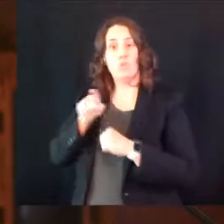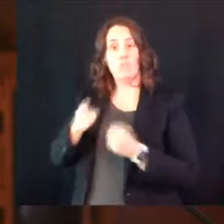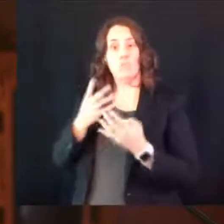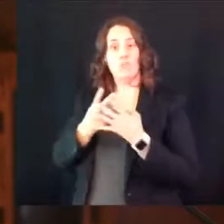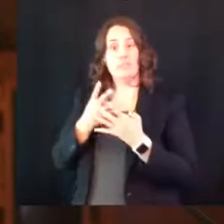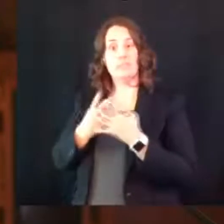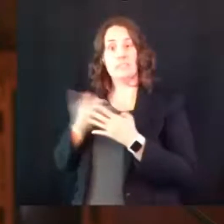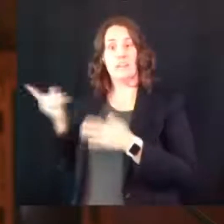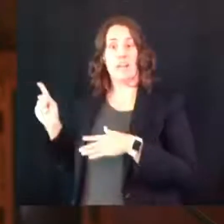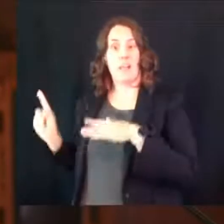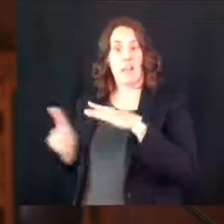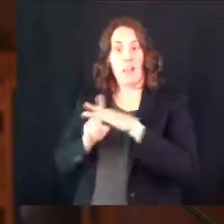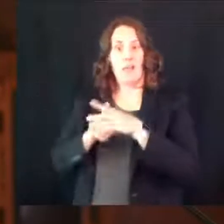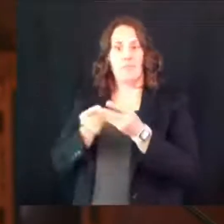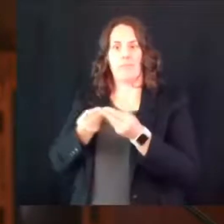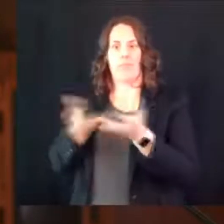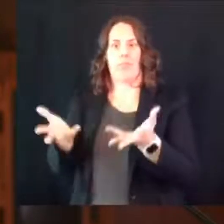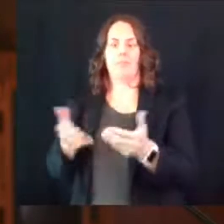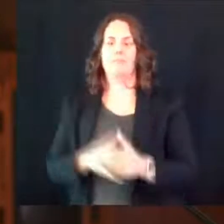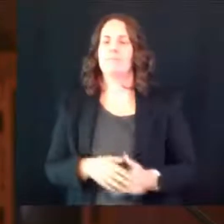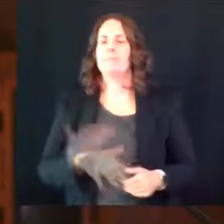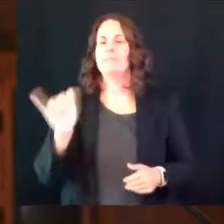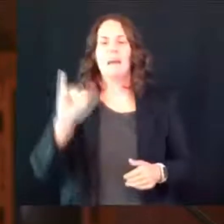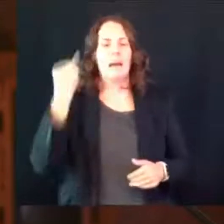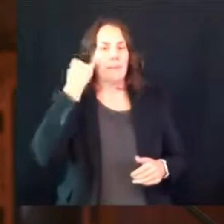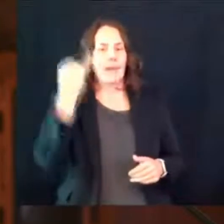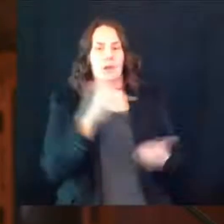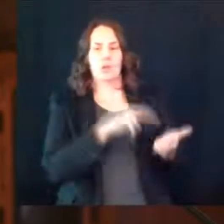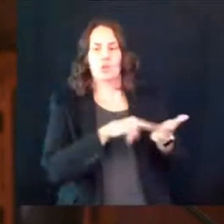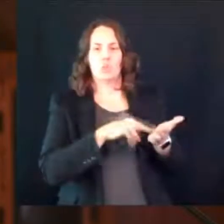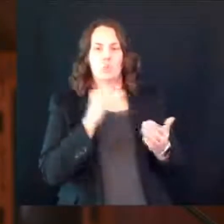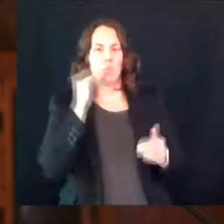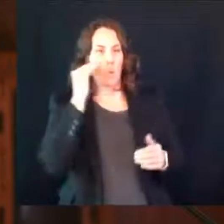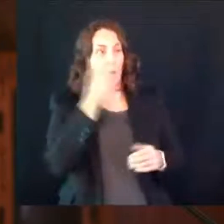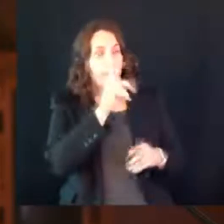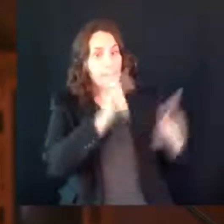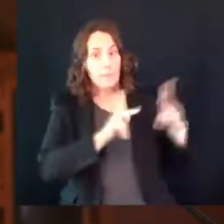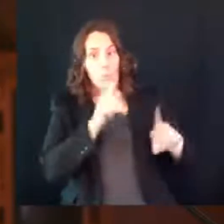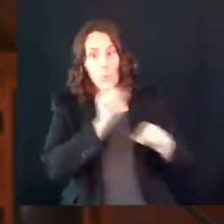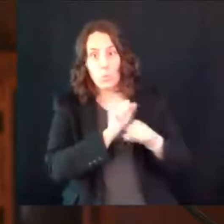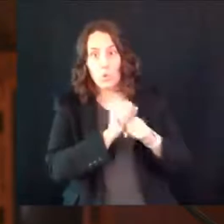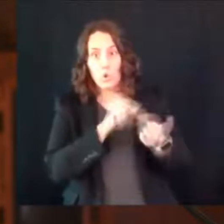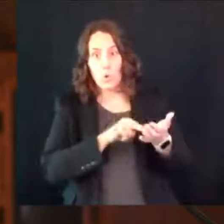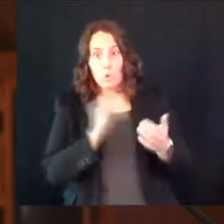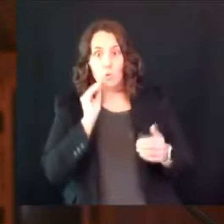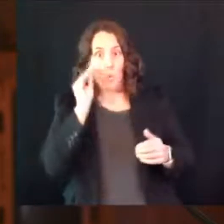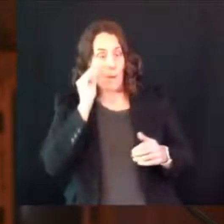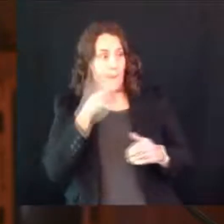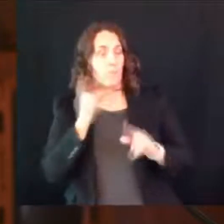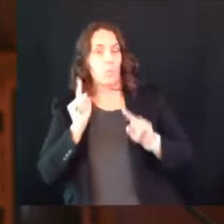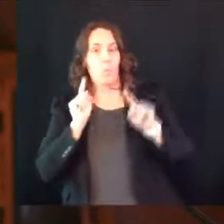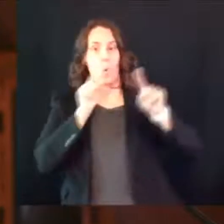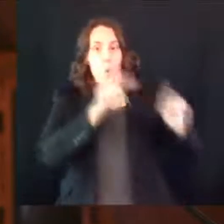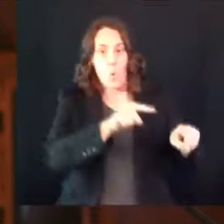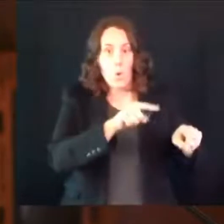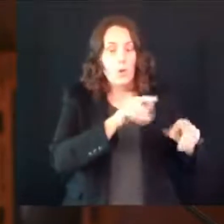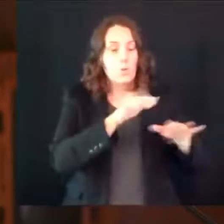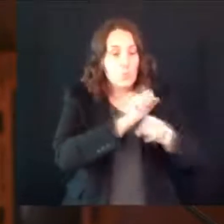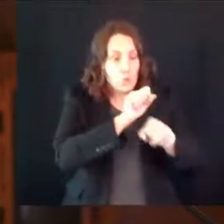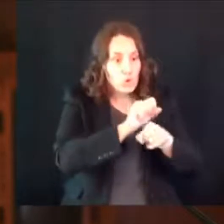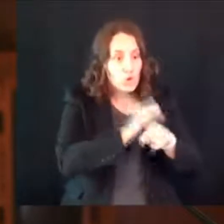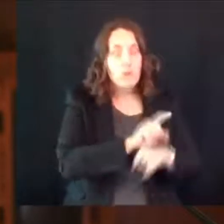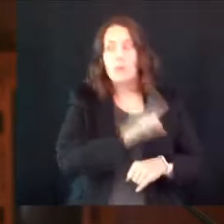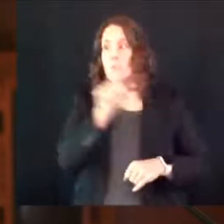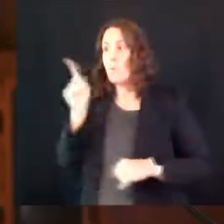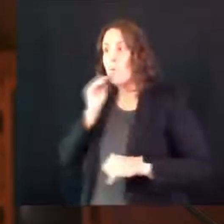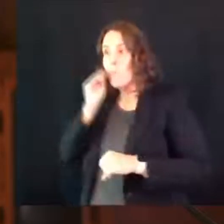seeing across this state, those folks are being exposed and infected in their communities. And when you're talking about